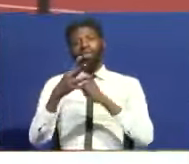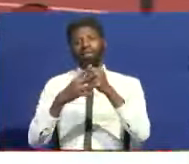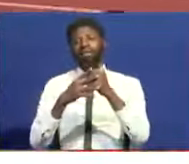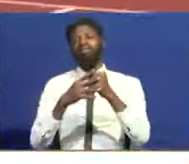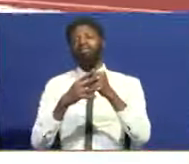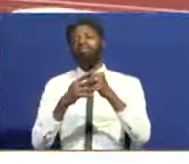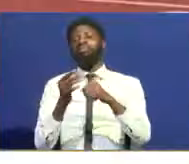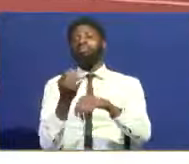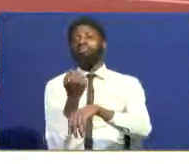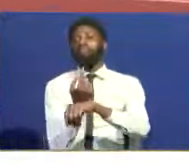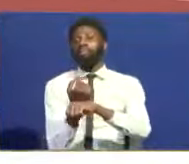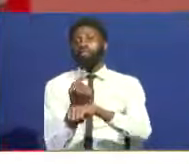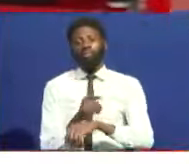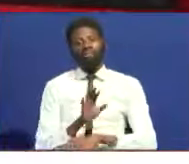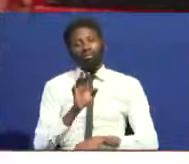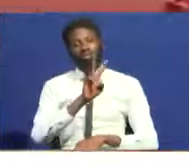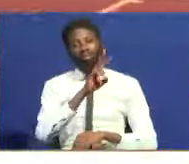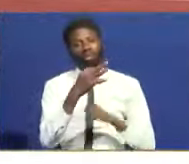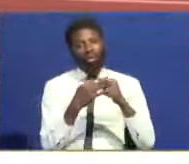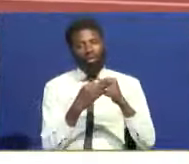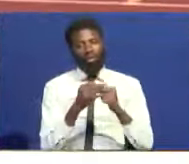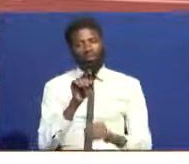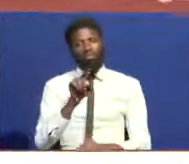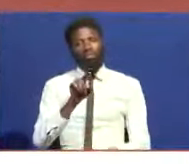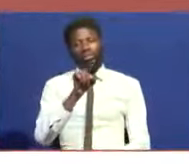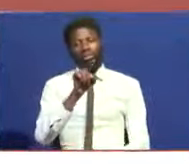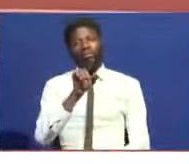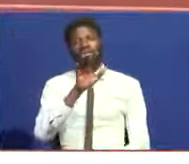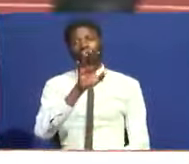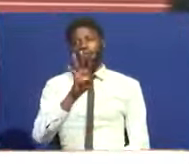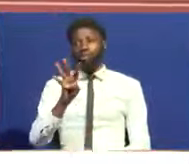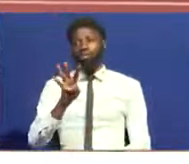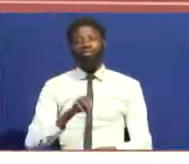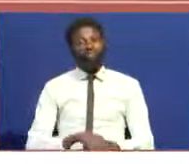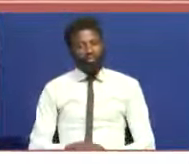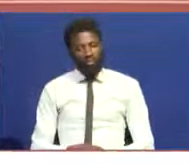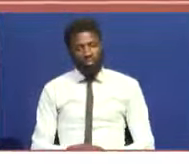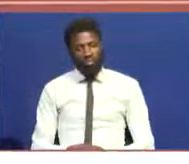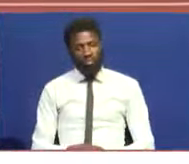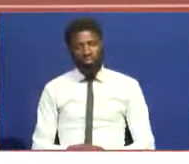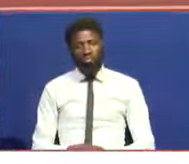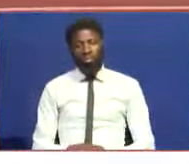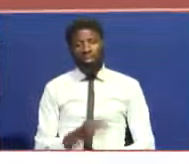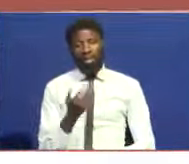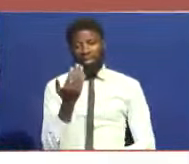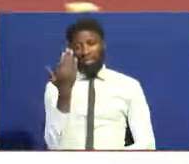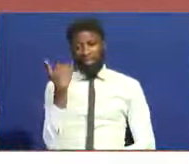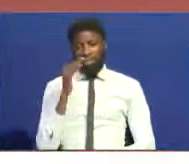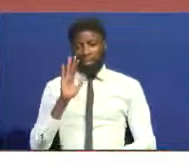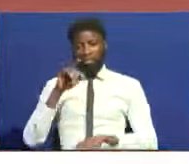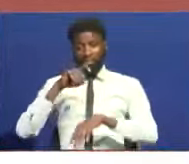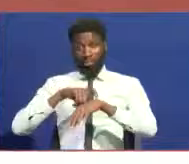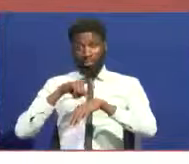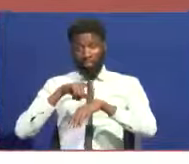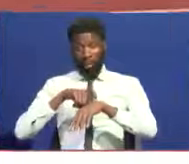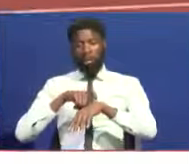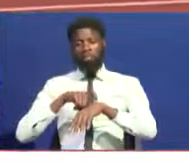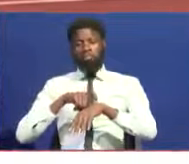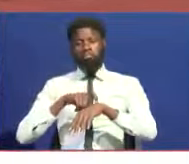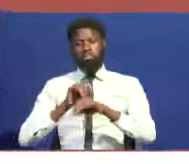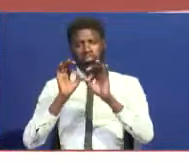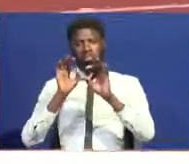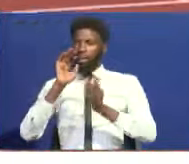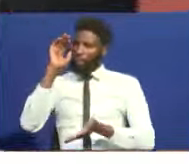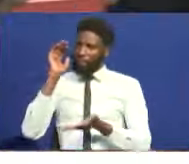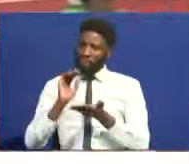clocking 28 minutes 54.14 seconds, slashing almost 5 minutes from her personal best time. She